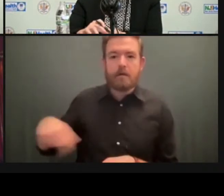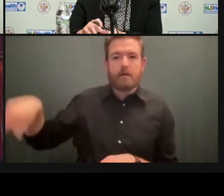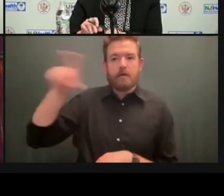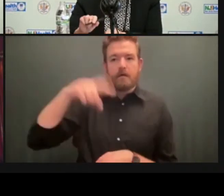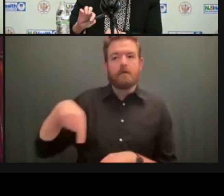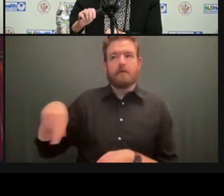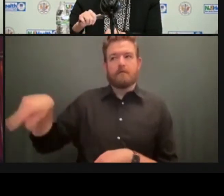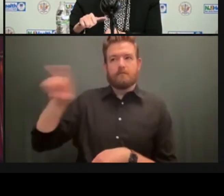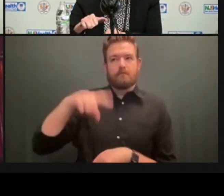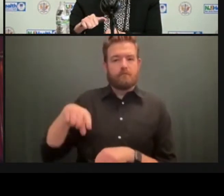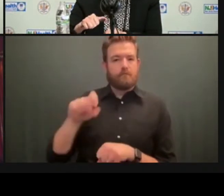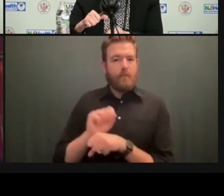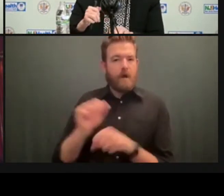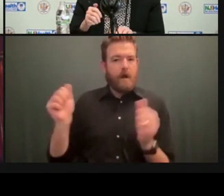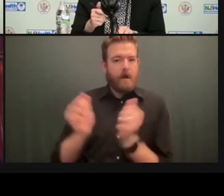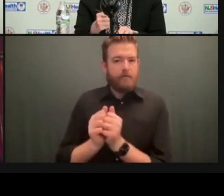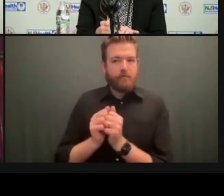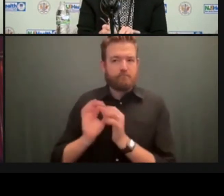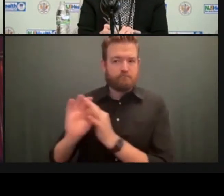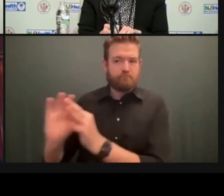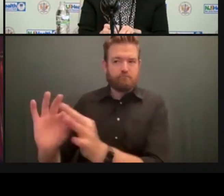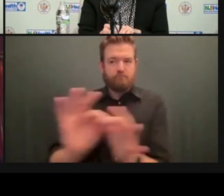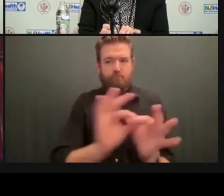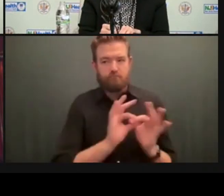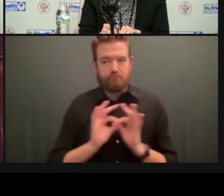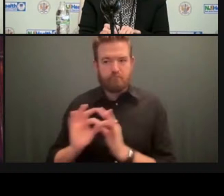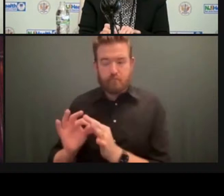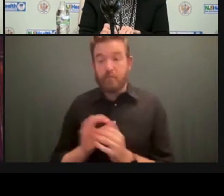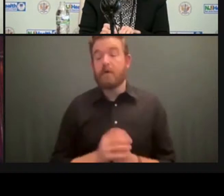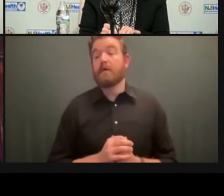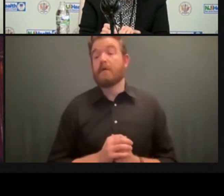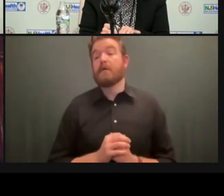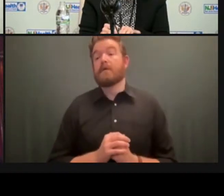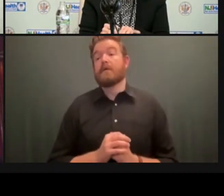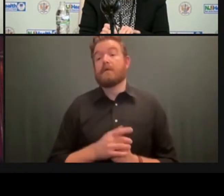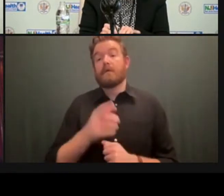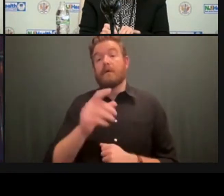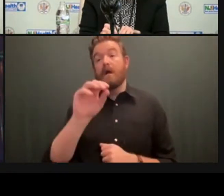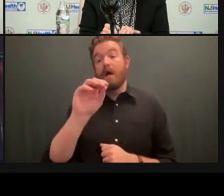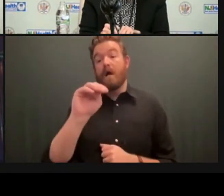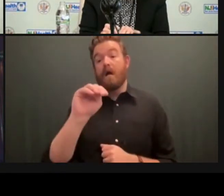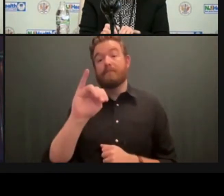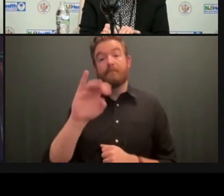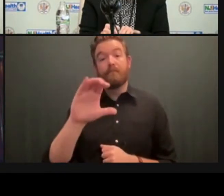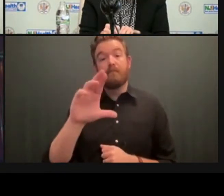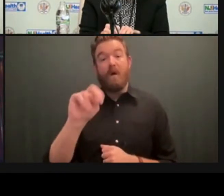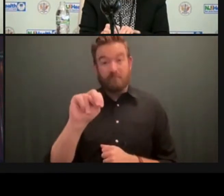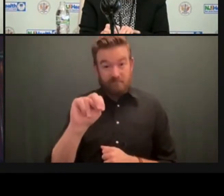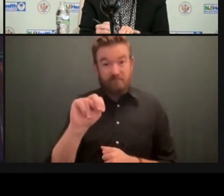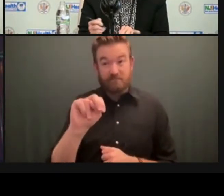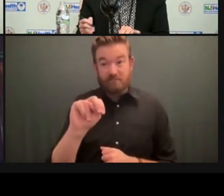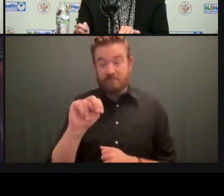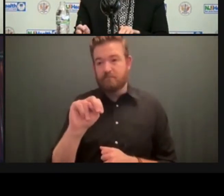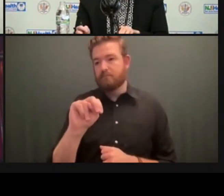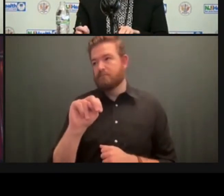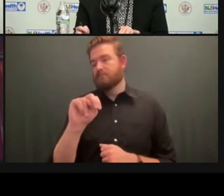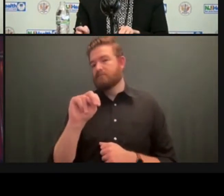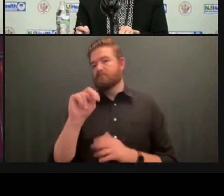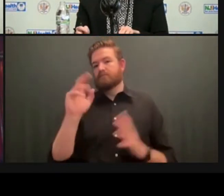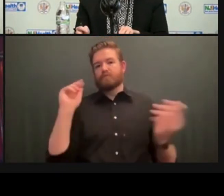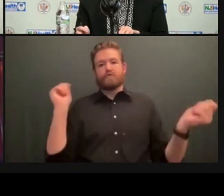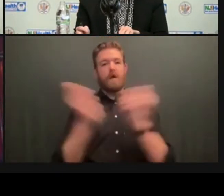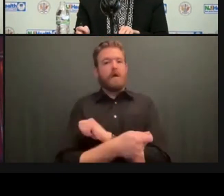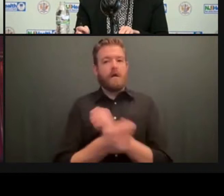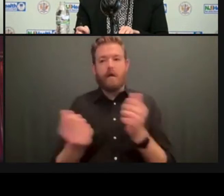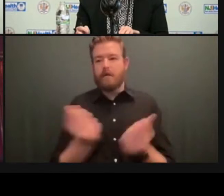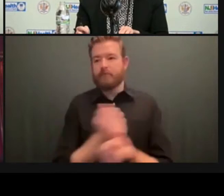This Omicron tsunami has changed the game yet again. We cannot summarily give up the fight. We need to